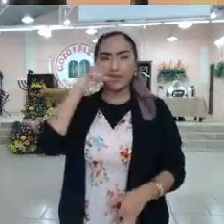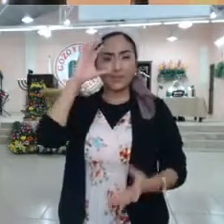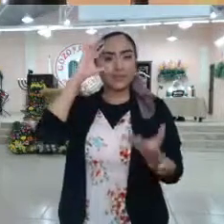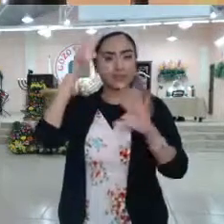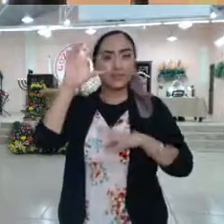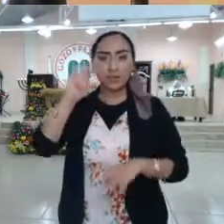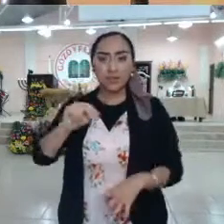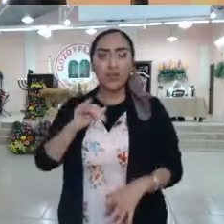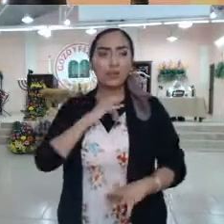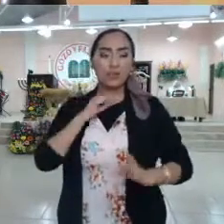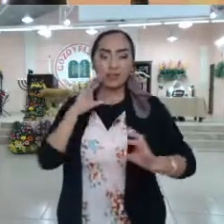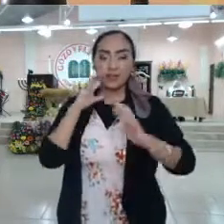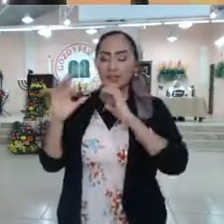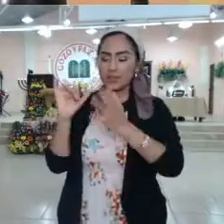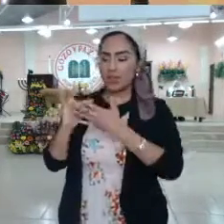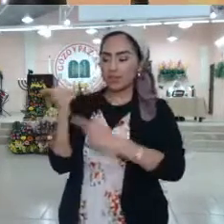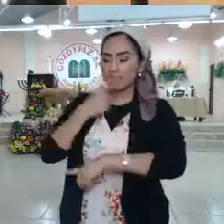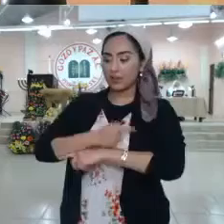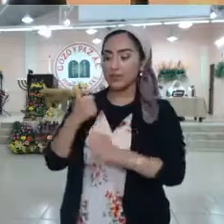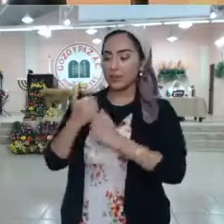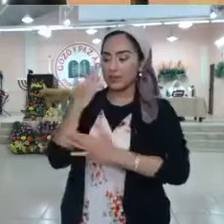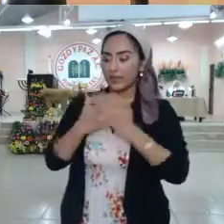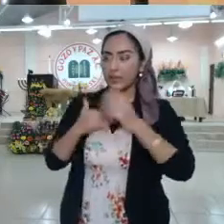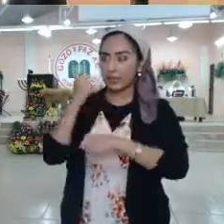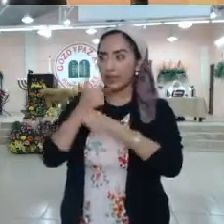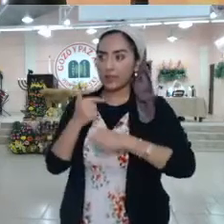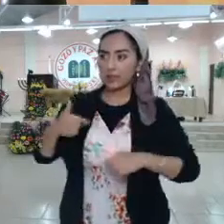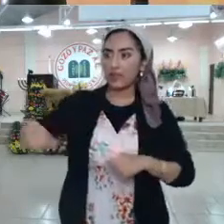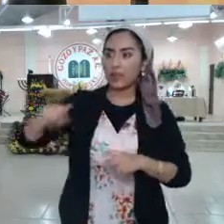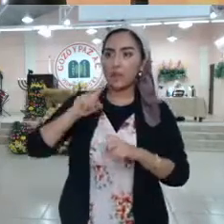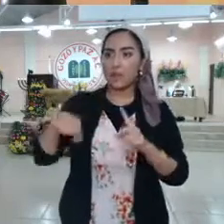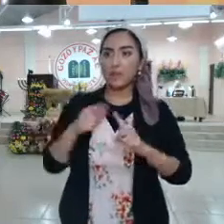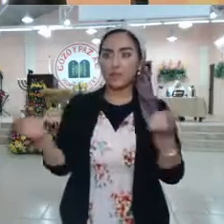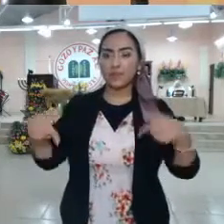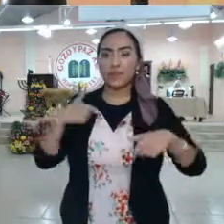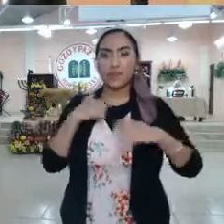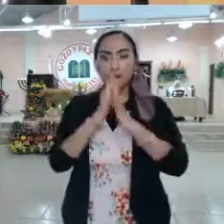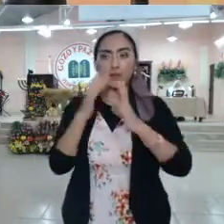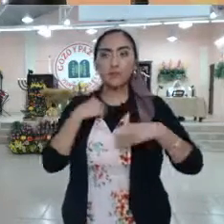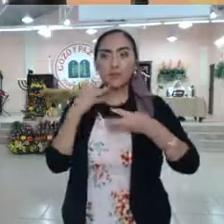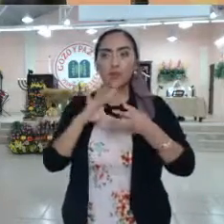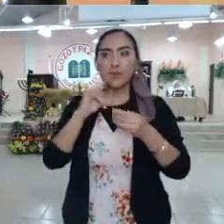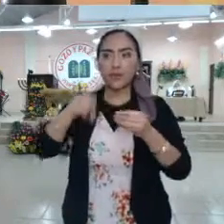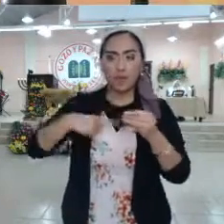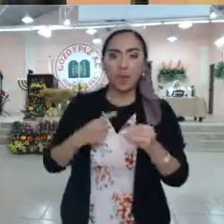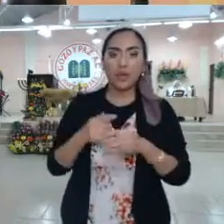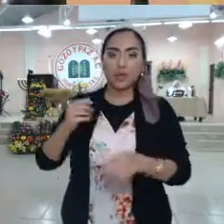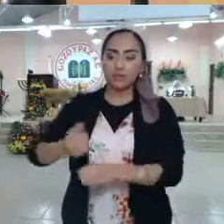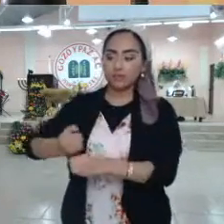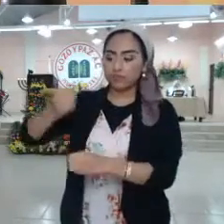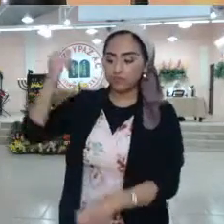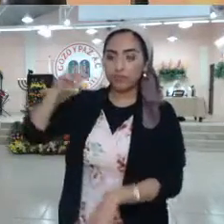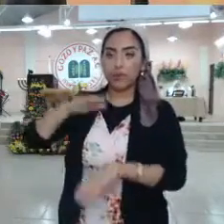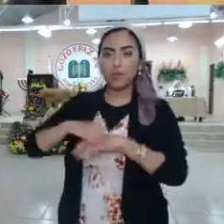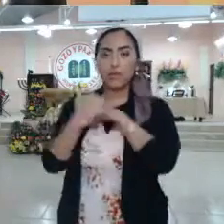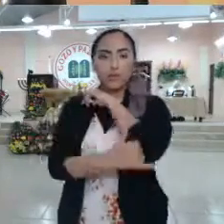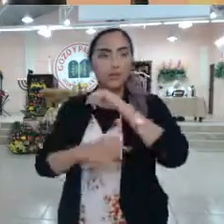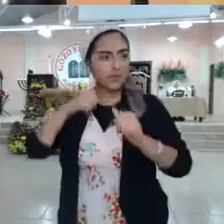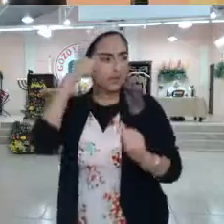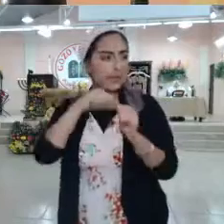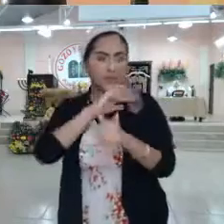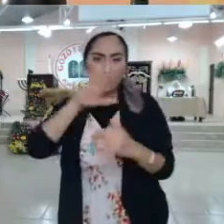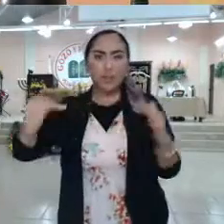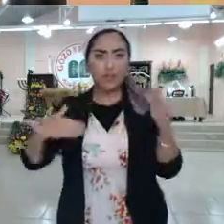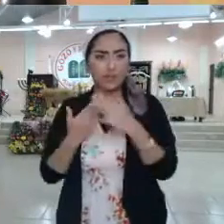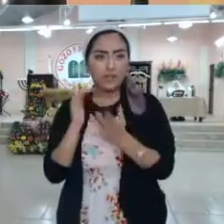not crazy, Yo no. platicaba ese día con That algunos day I was hermanos. talking with some Cuando brothers. vine a orar, les When I platiqué came de to la pray, vara I que told them pasé por about los the road that países. I Sí, recuerdan todo saw